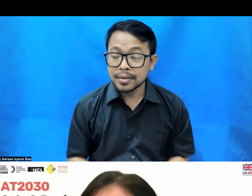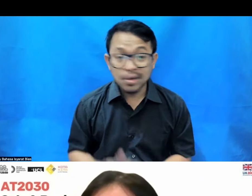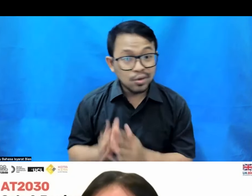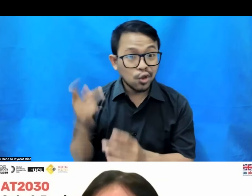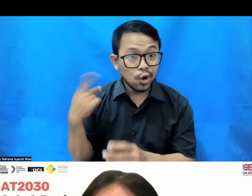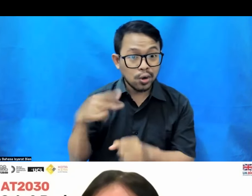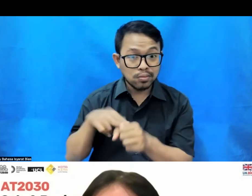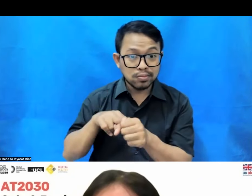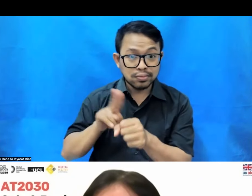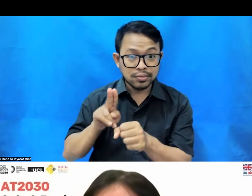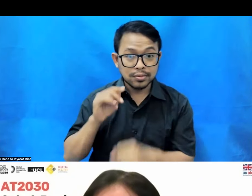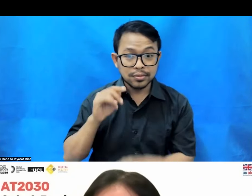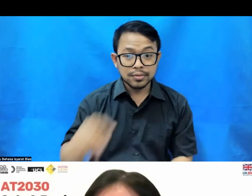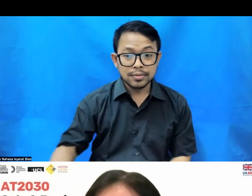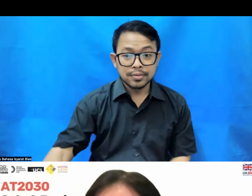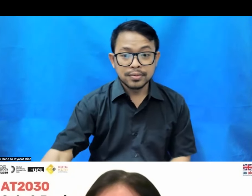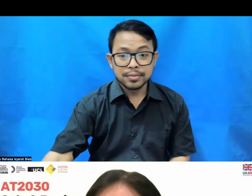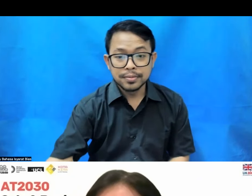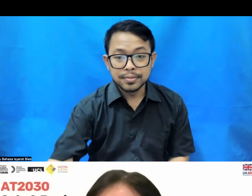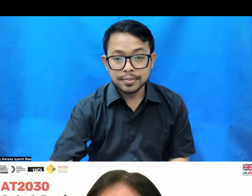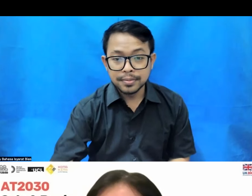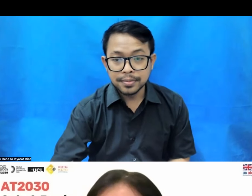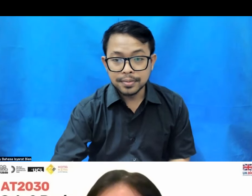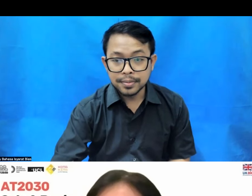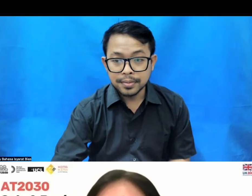Could you please unmute your mic, Bu Sumilir?